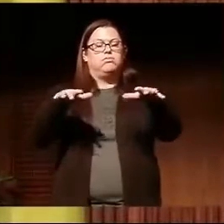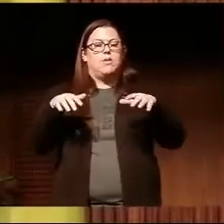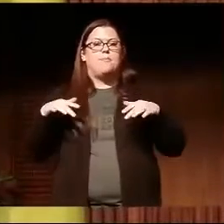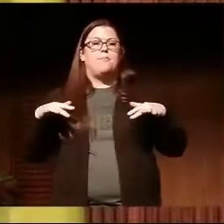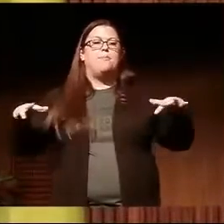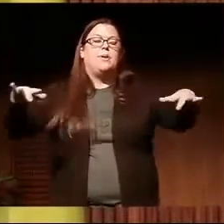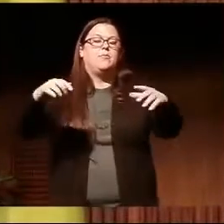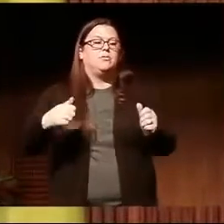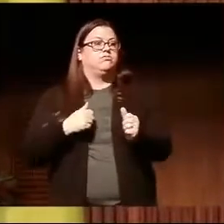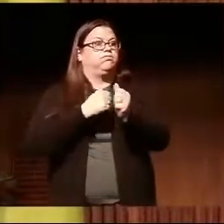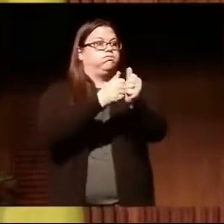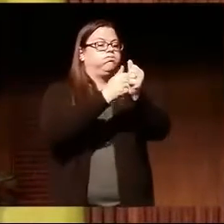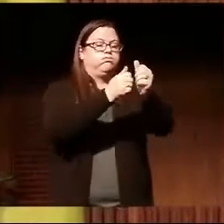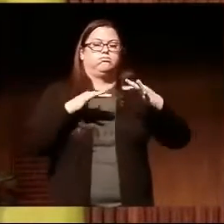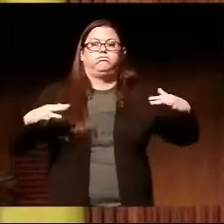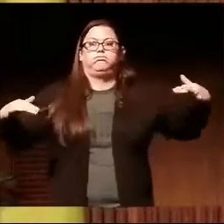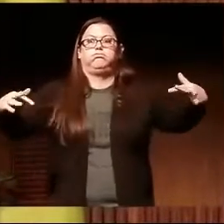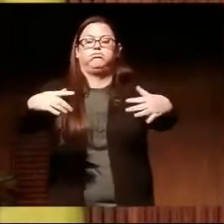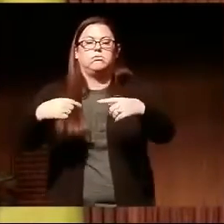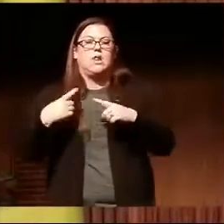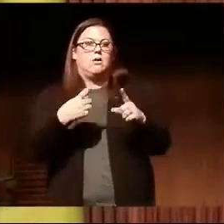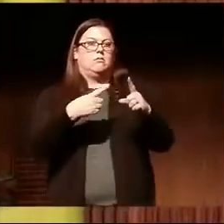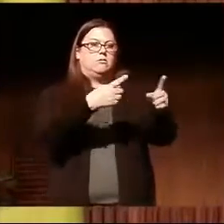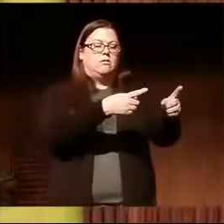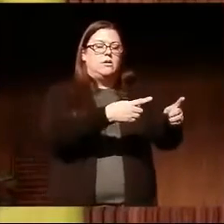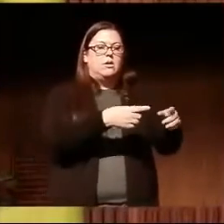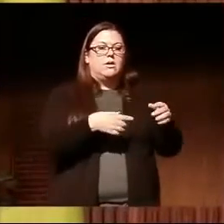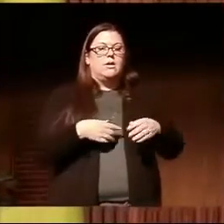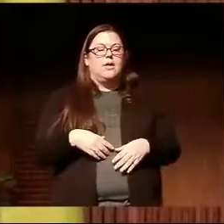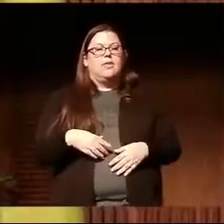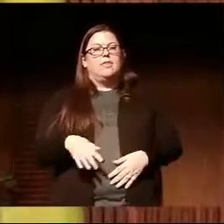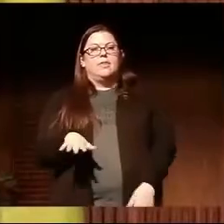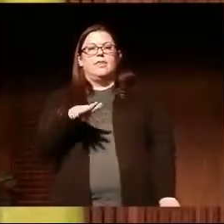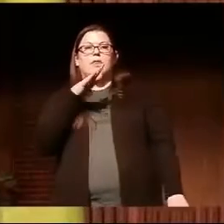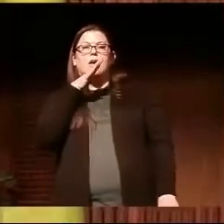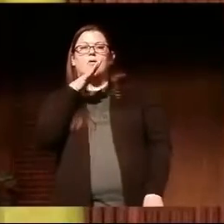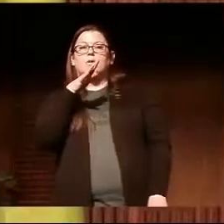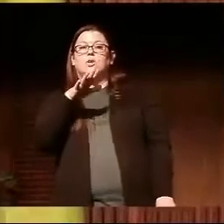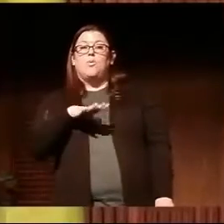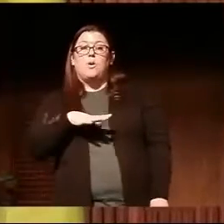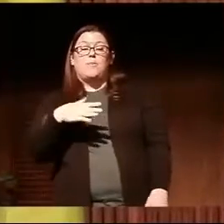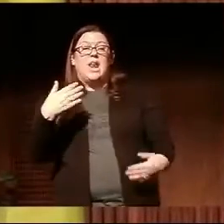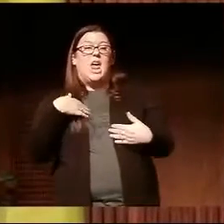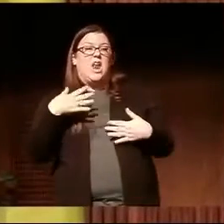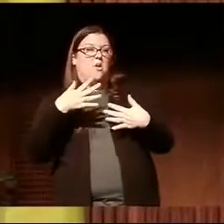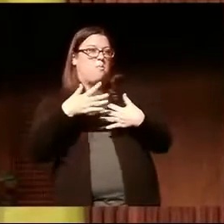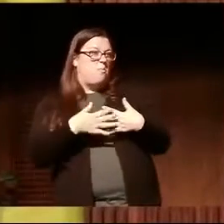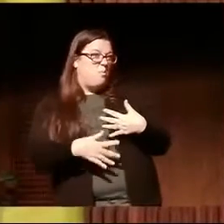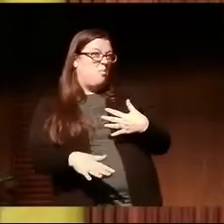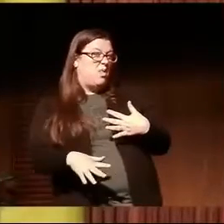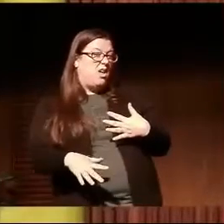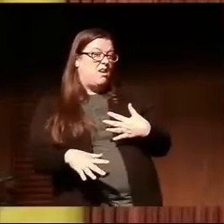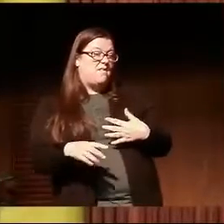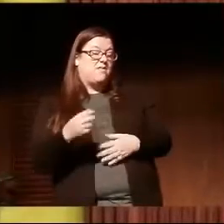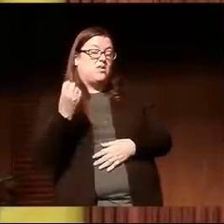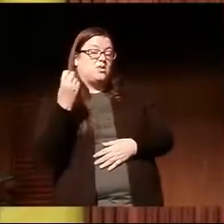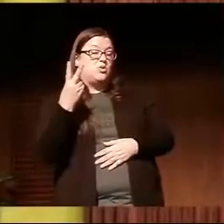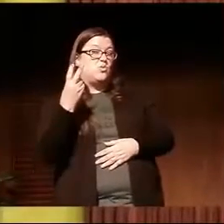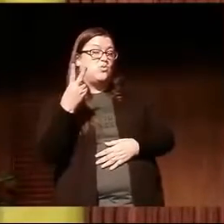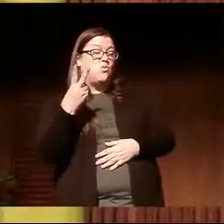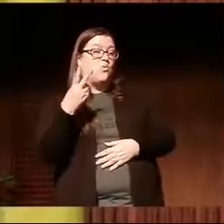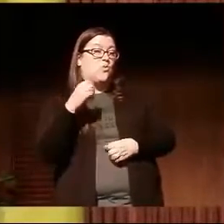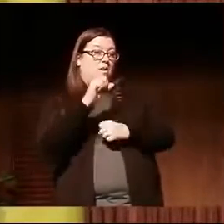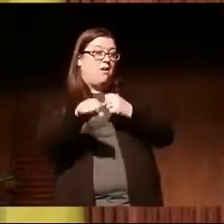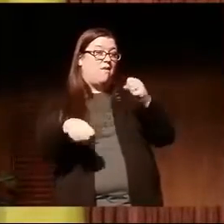and thronged about him. And there was a woman who had a discharge of blood for 12 years, and who had